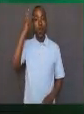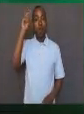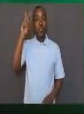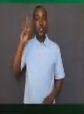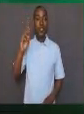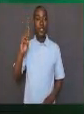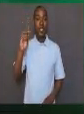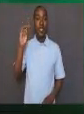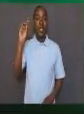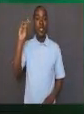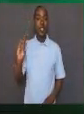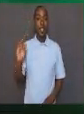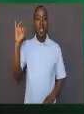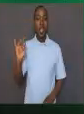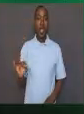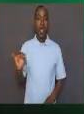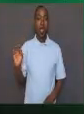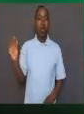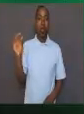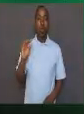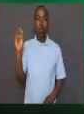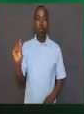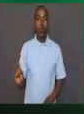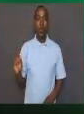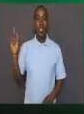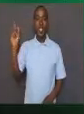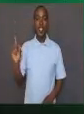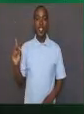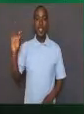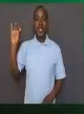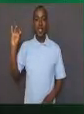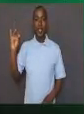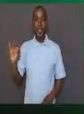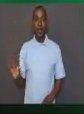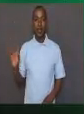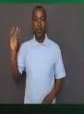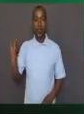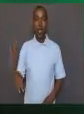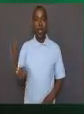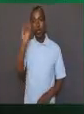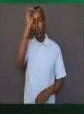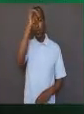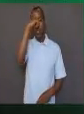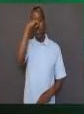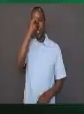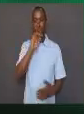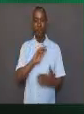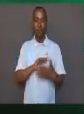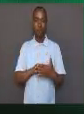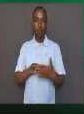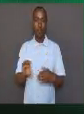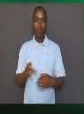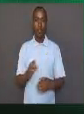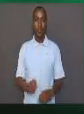Yilma. He is known for his work on HIV and AIDS